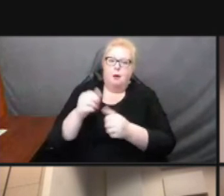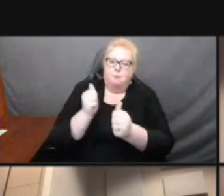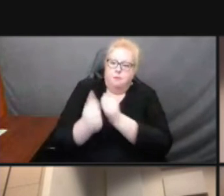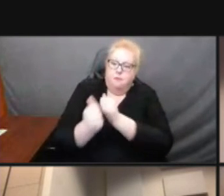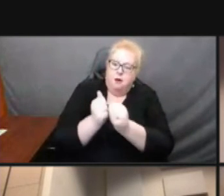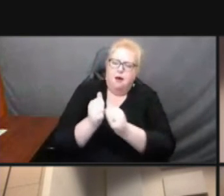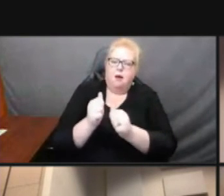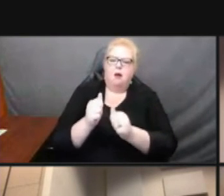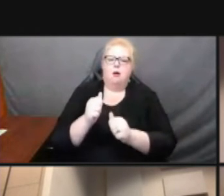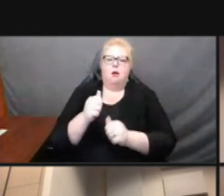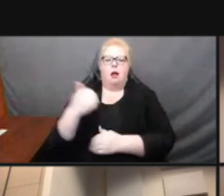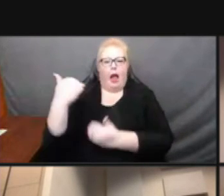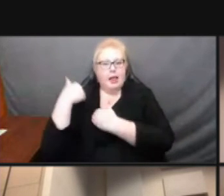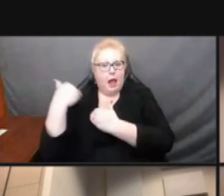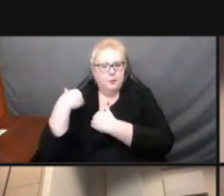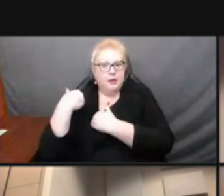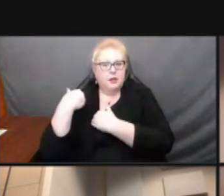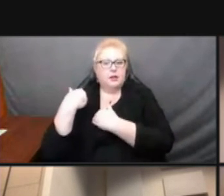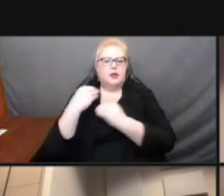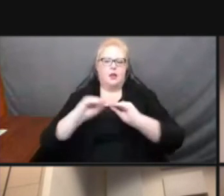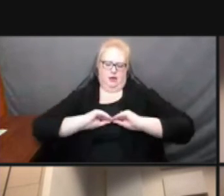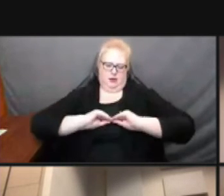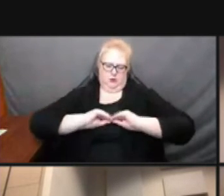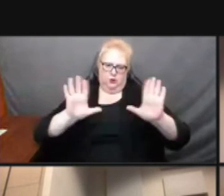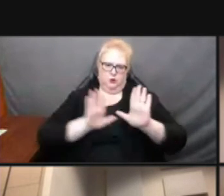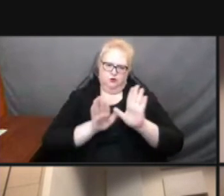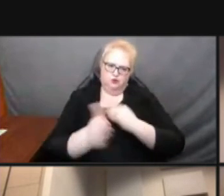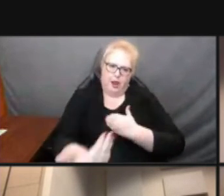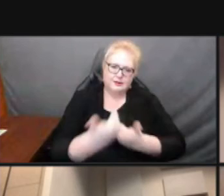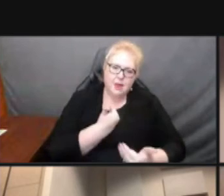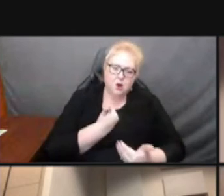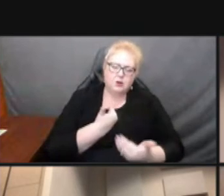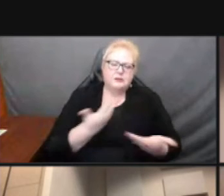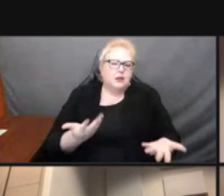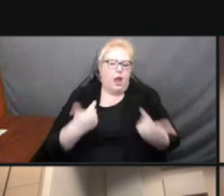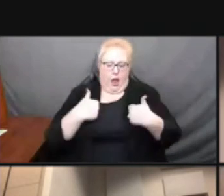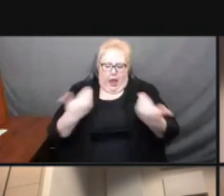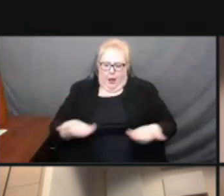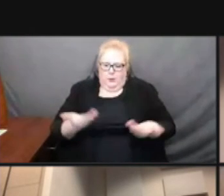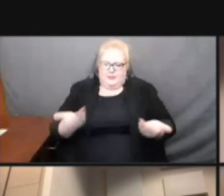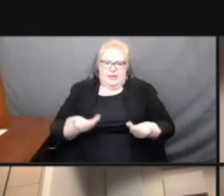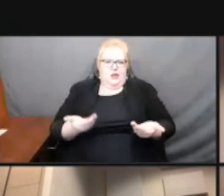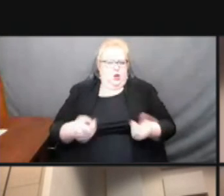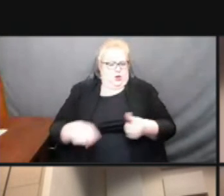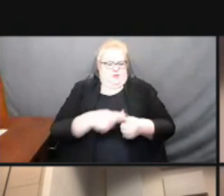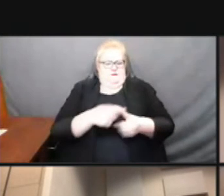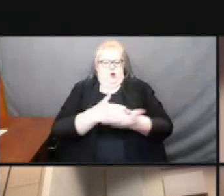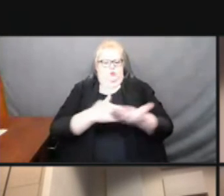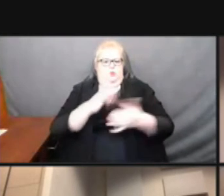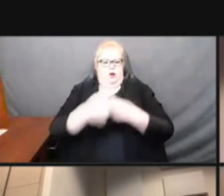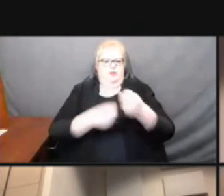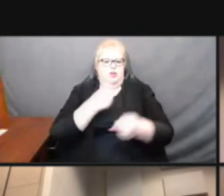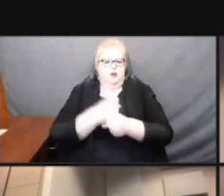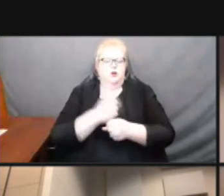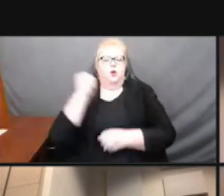transparency. When I was here at the first part of the year, I said everybody should be held accountable to the same